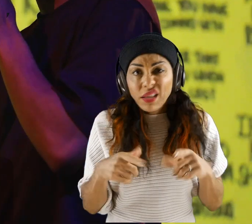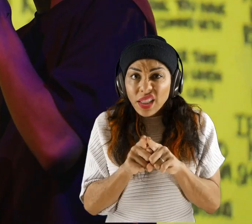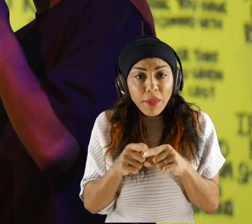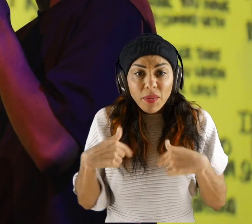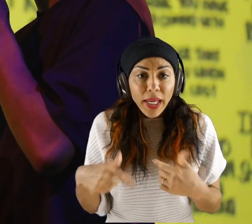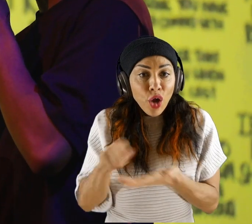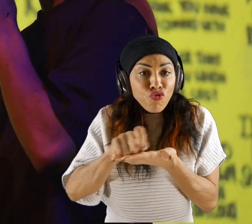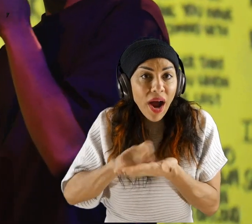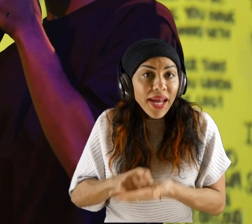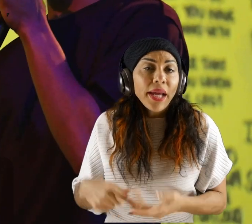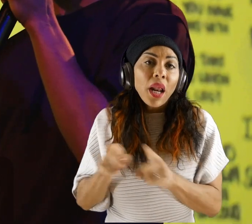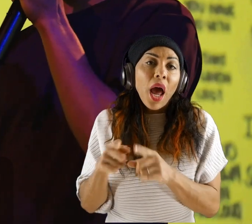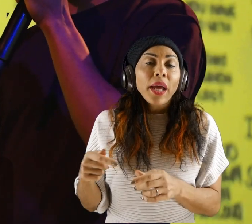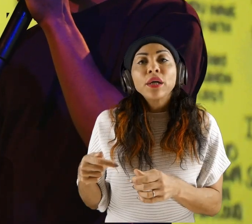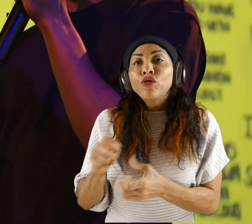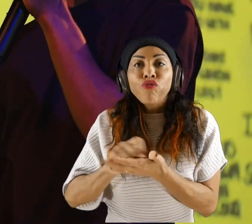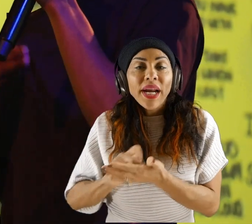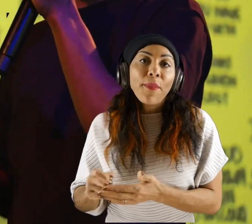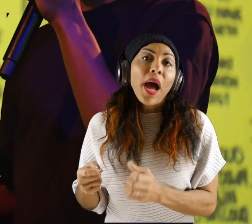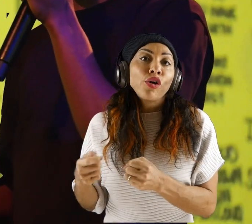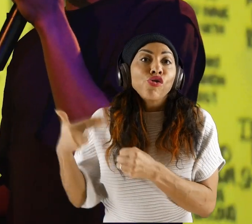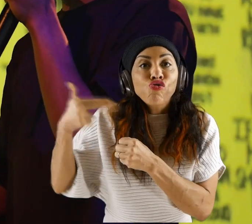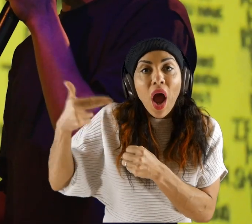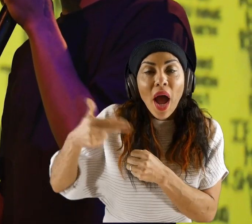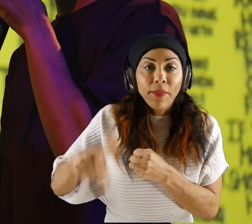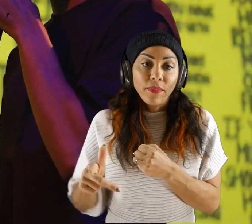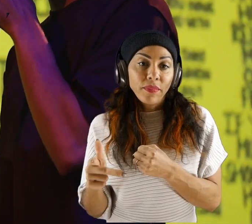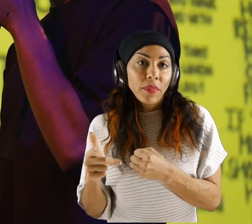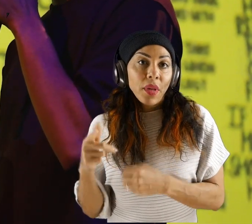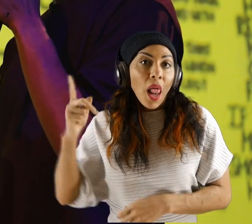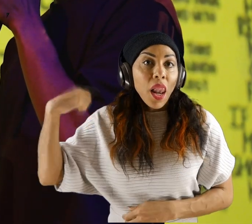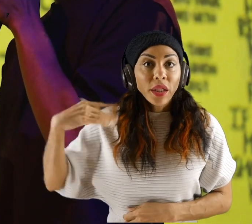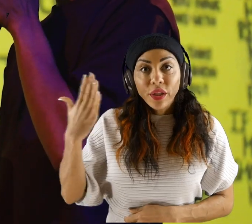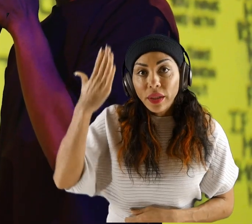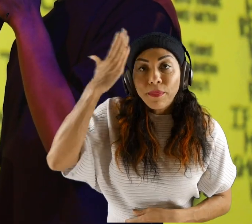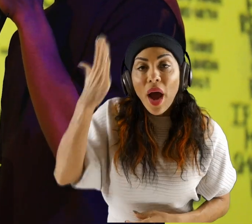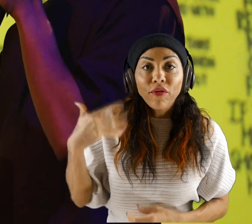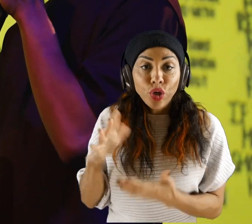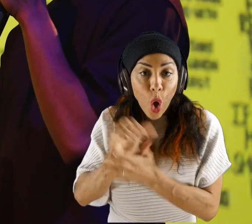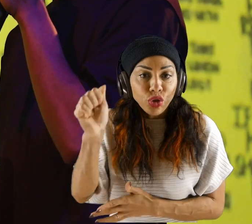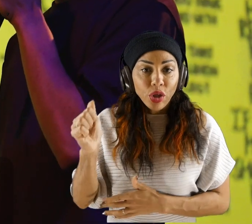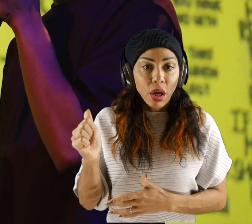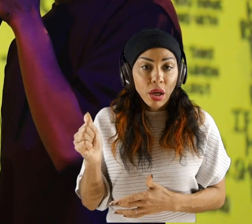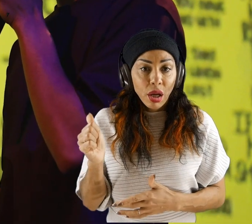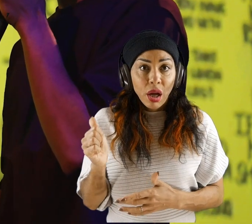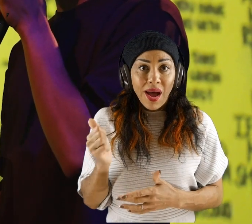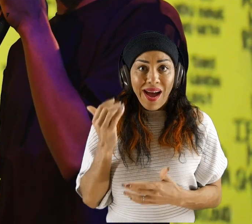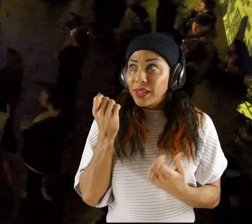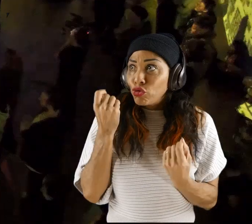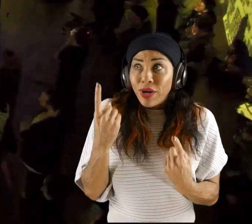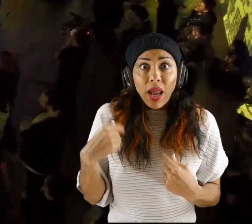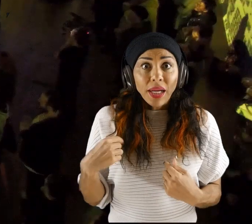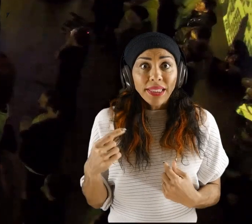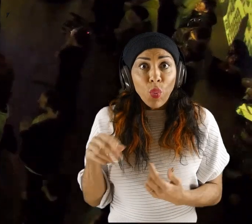about grime and London pirate radio culture because I just enjoyed it. I didn't know there was going to be peas. There wasn't peas.